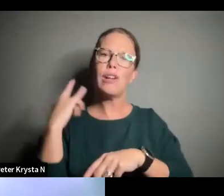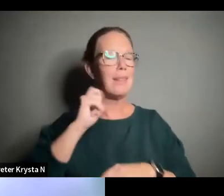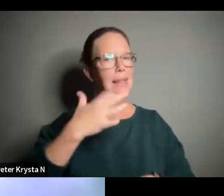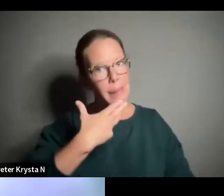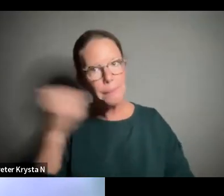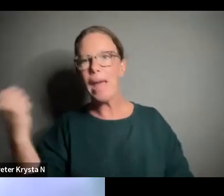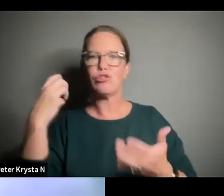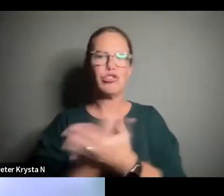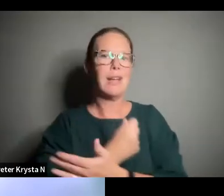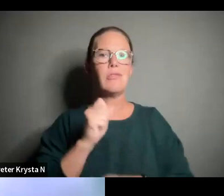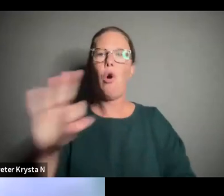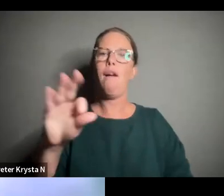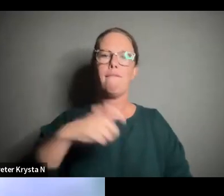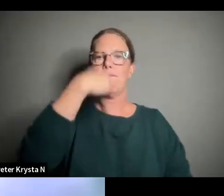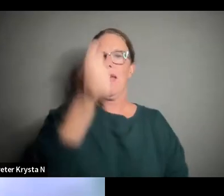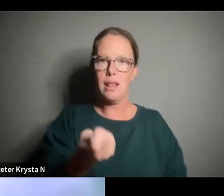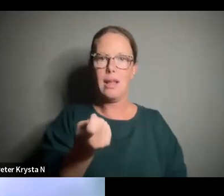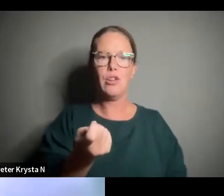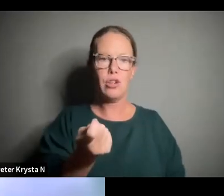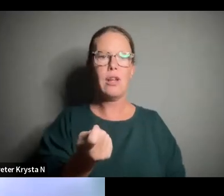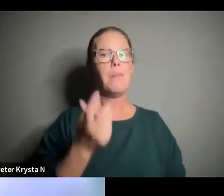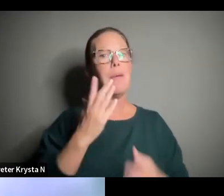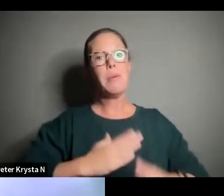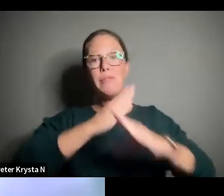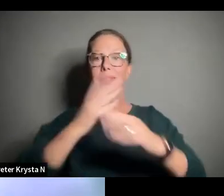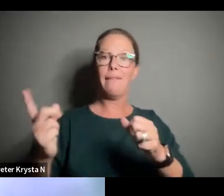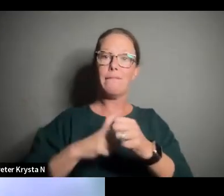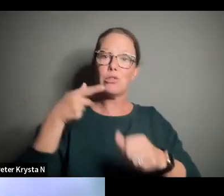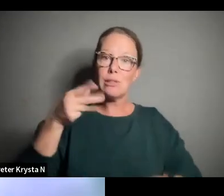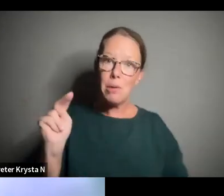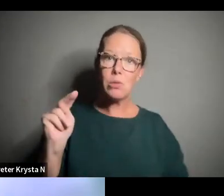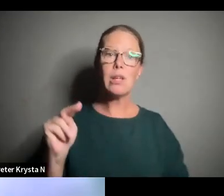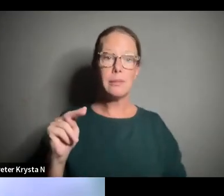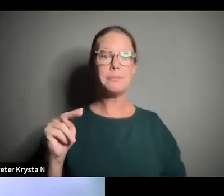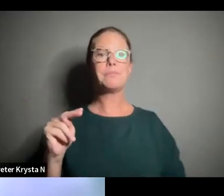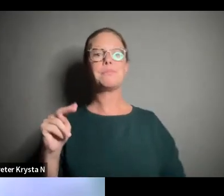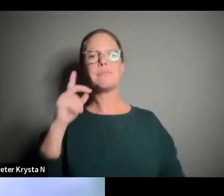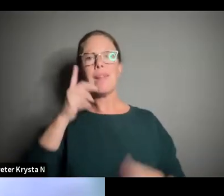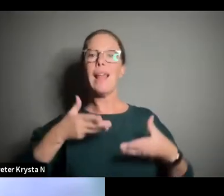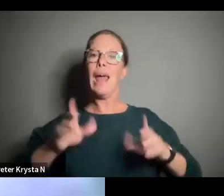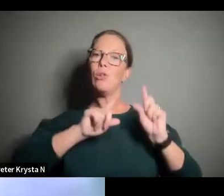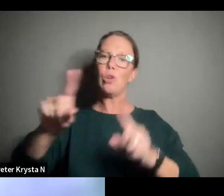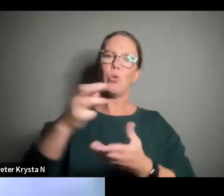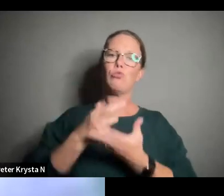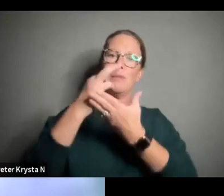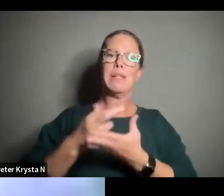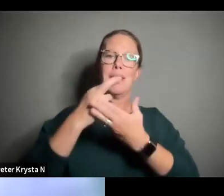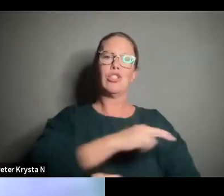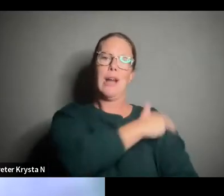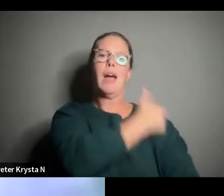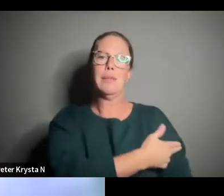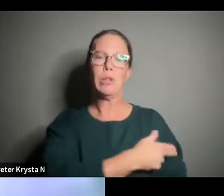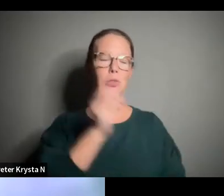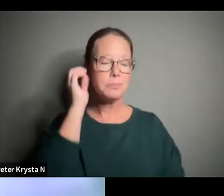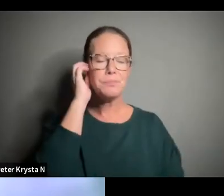that ventilator, prevent that first pneumonia maybe, and allow you to go to rehabilitation hospitals, which